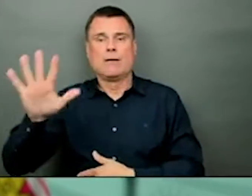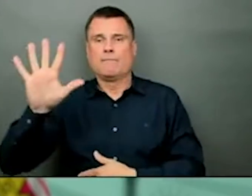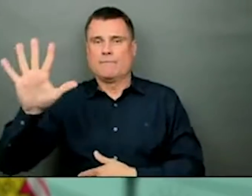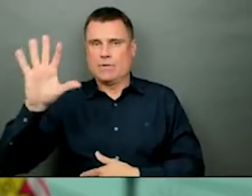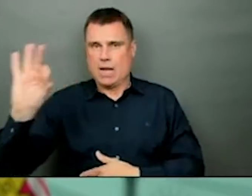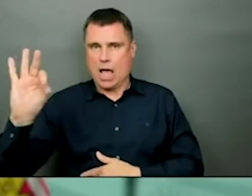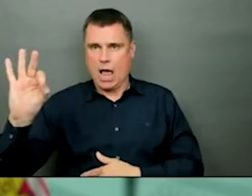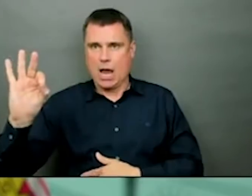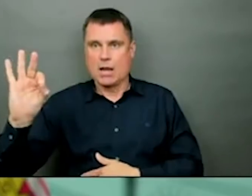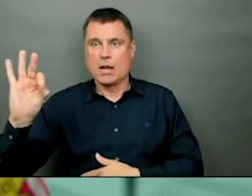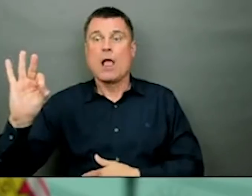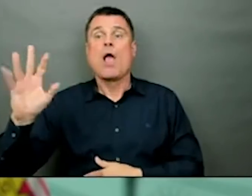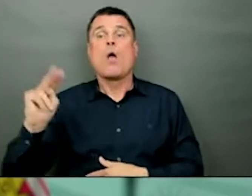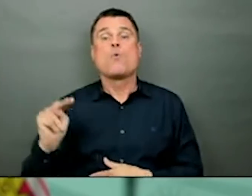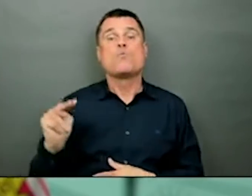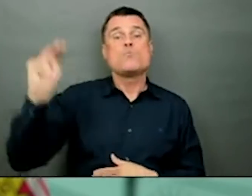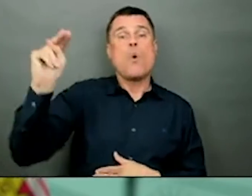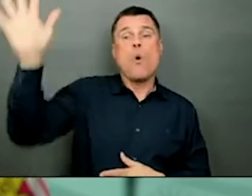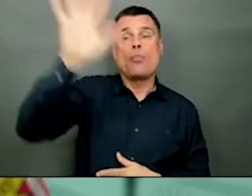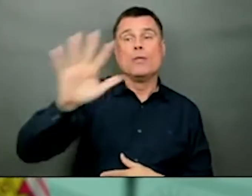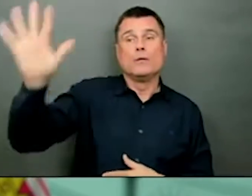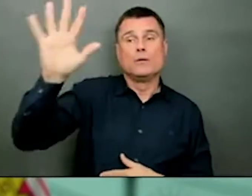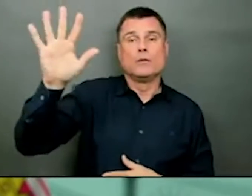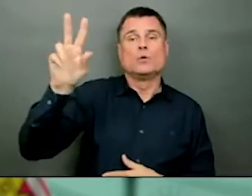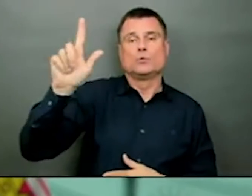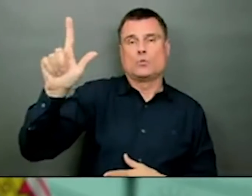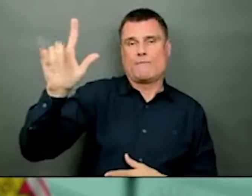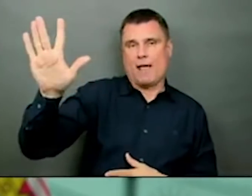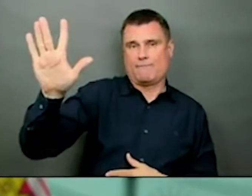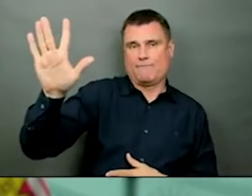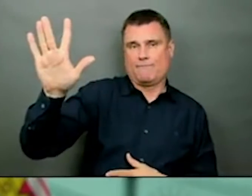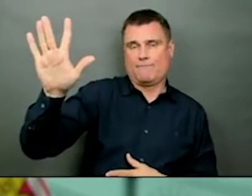reporting from outside of Canada. At this time, there are